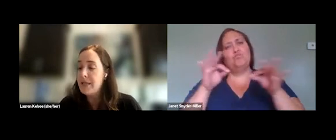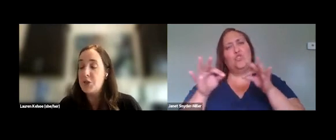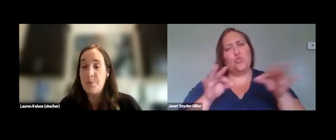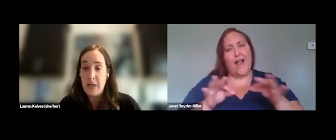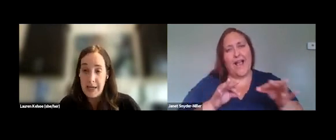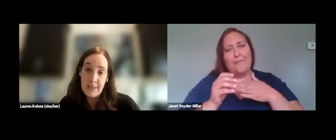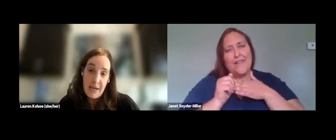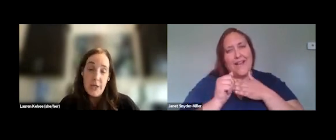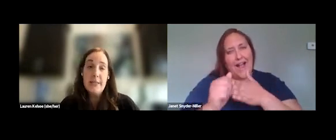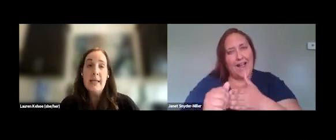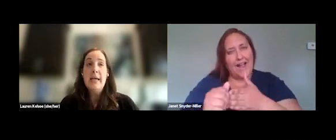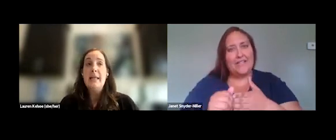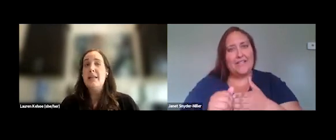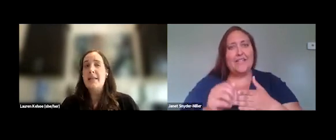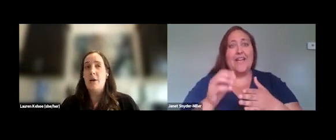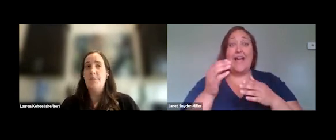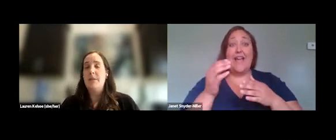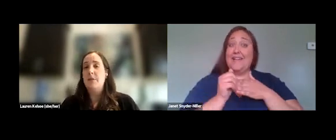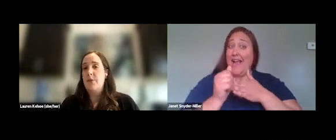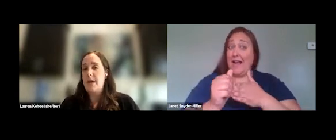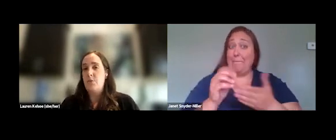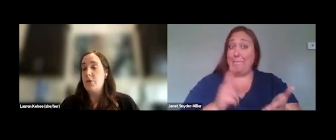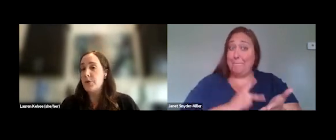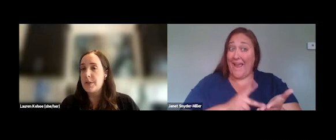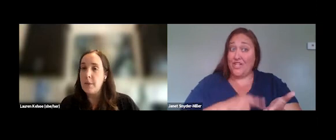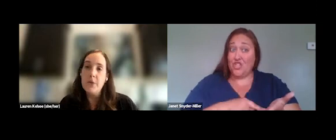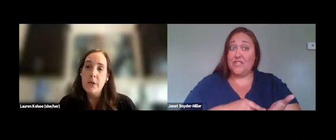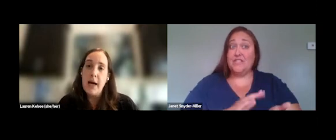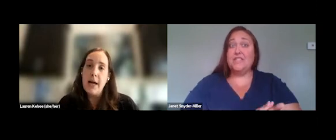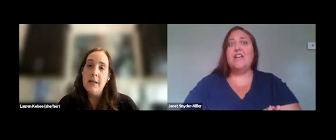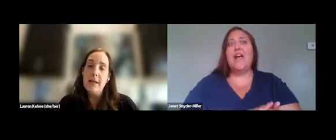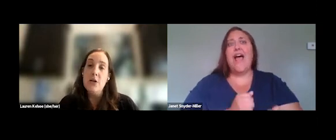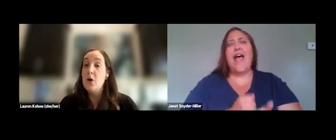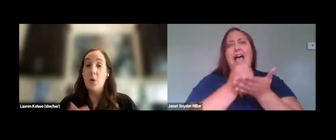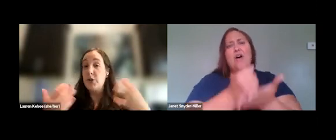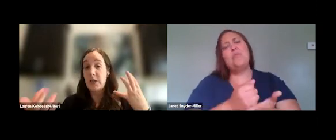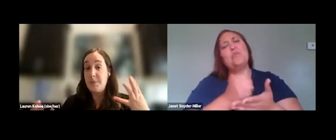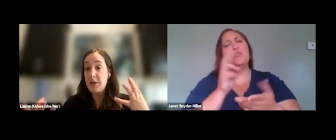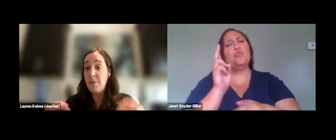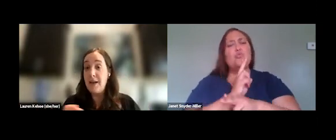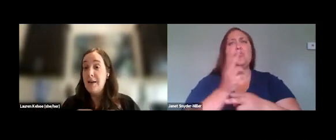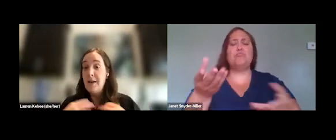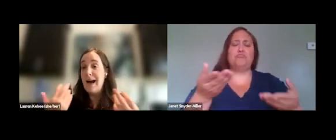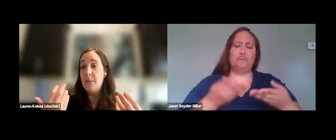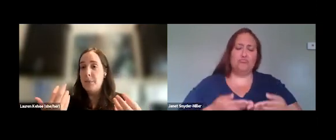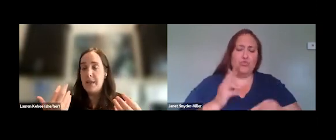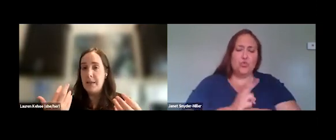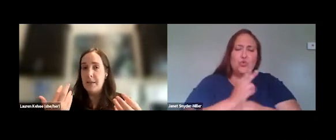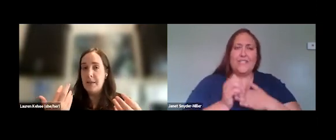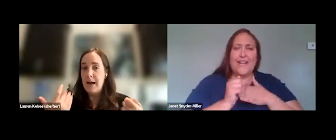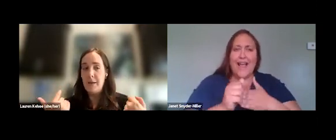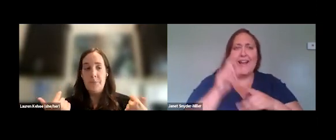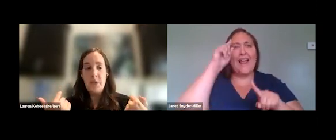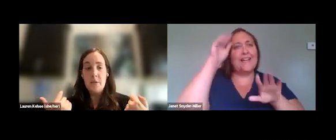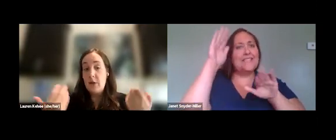and each guide's pages. This helps so that when users come to a guide, they know what to expect from it. They